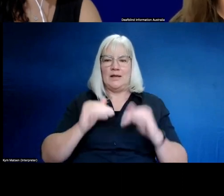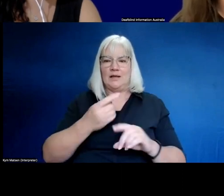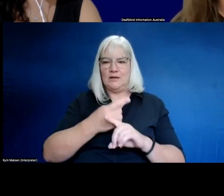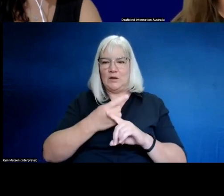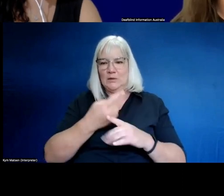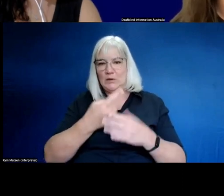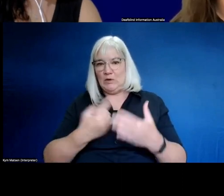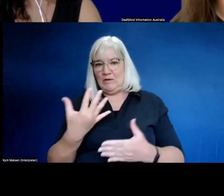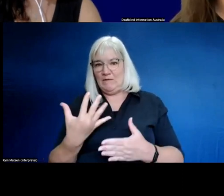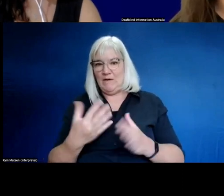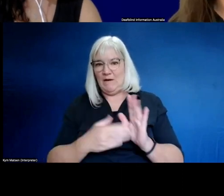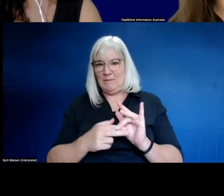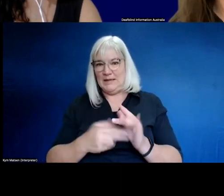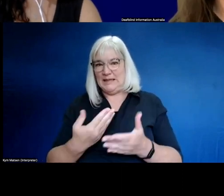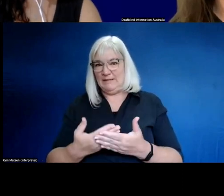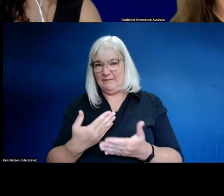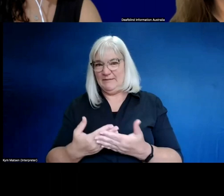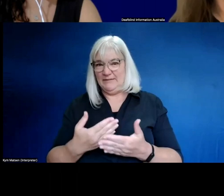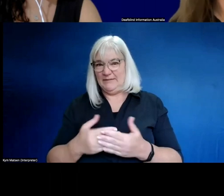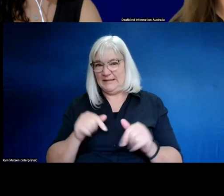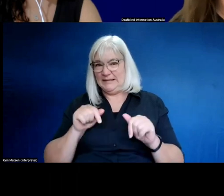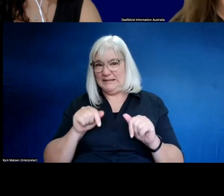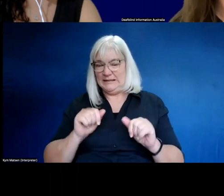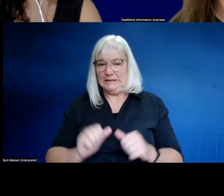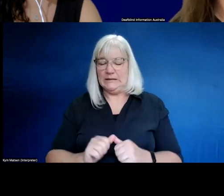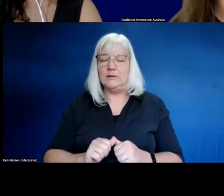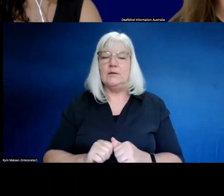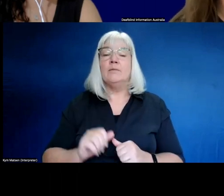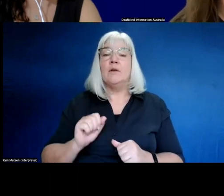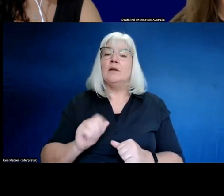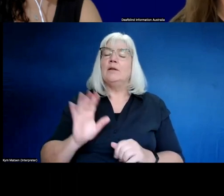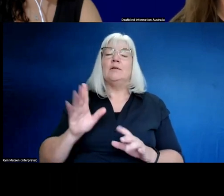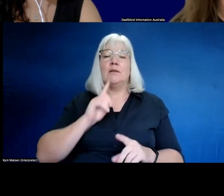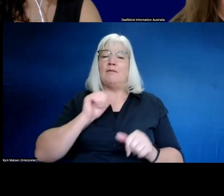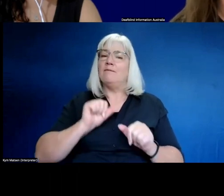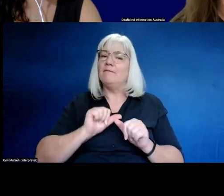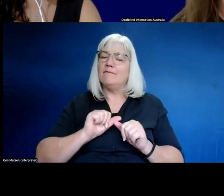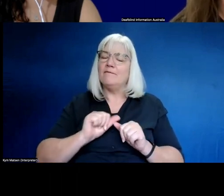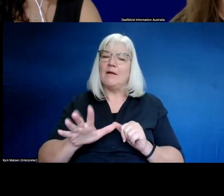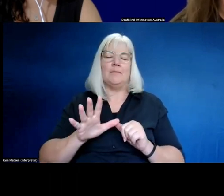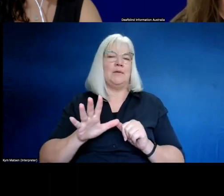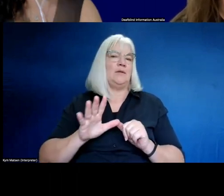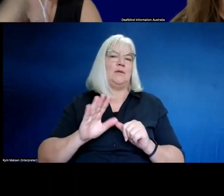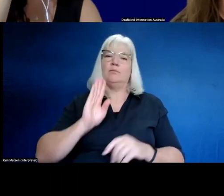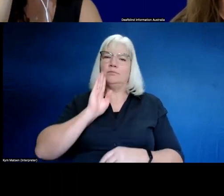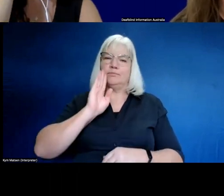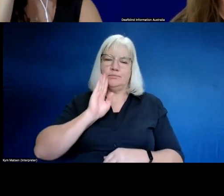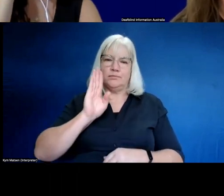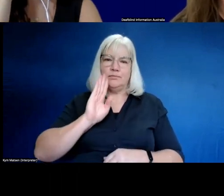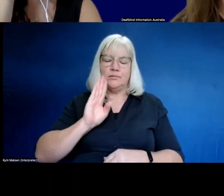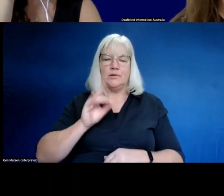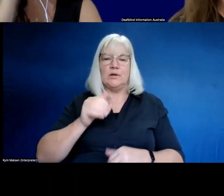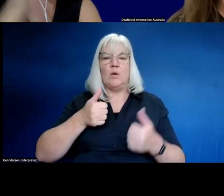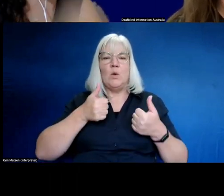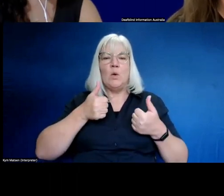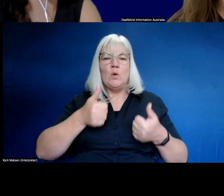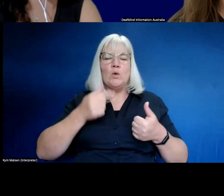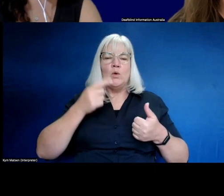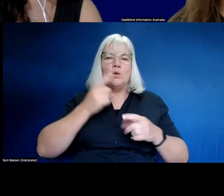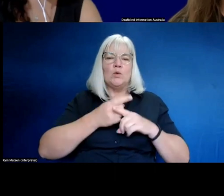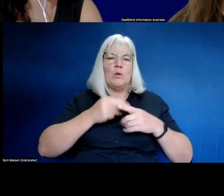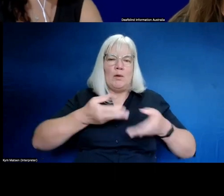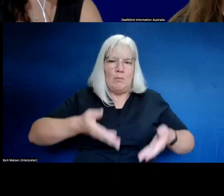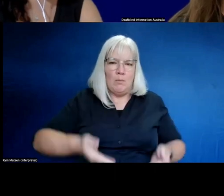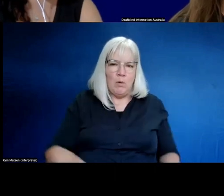5 minutes left of the webinar. Fabulous presentation. The process from birth to toddler was really impactful.